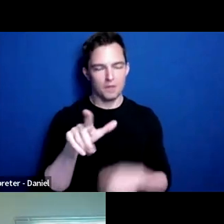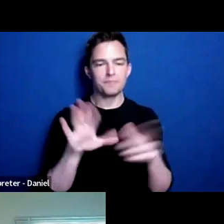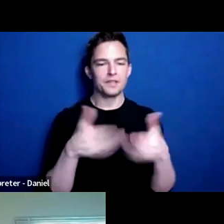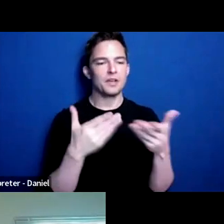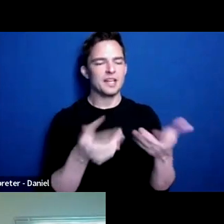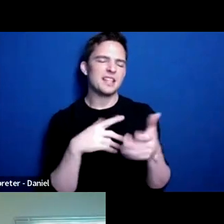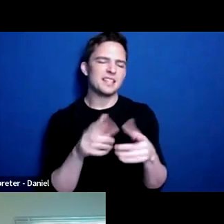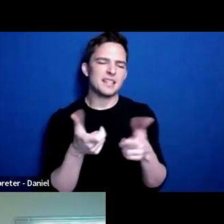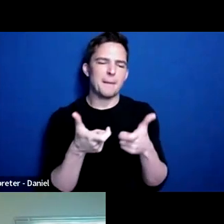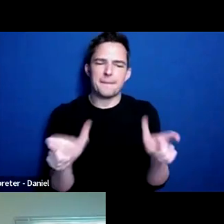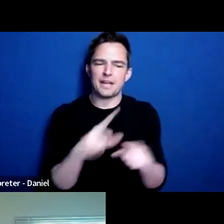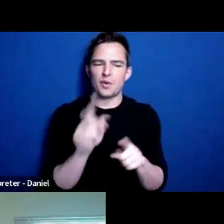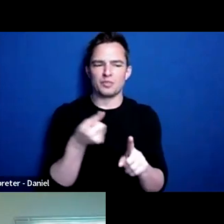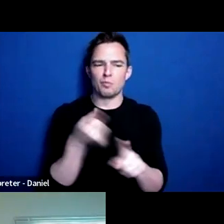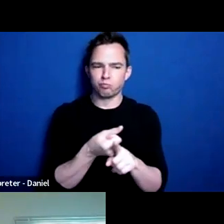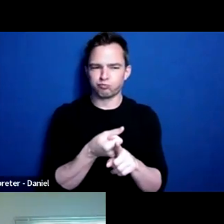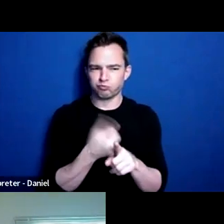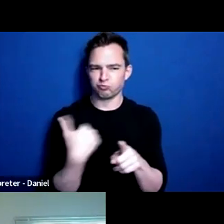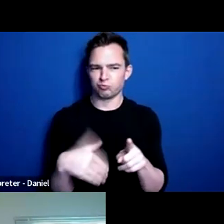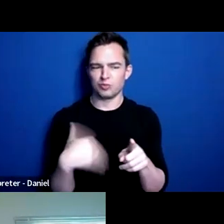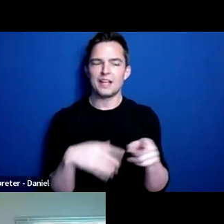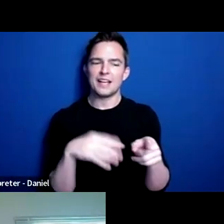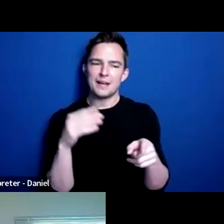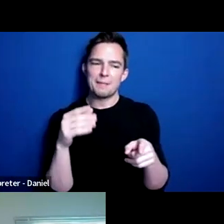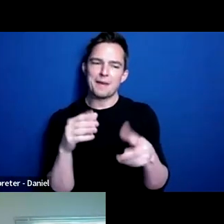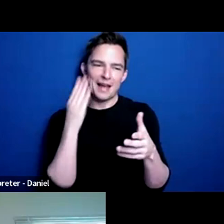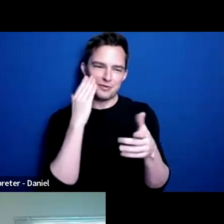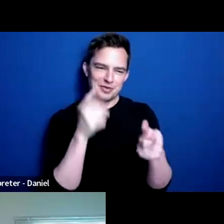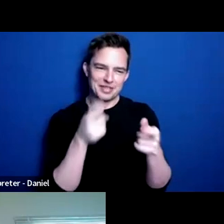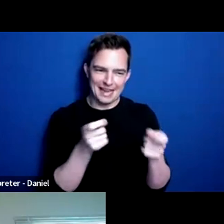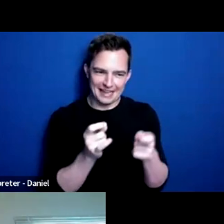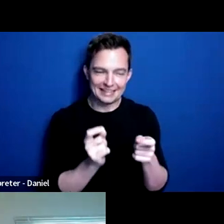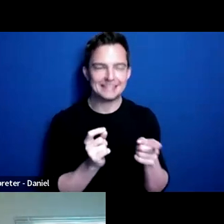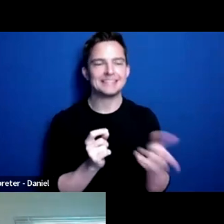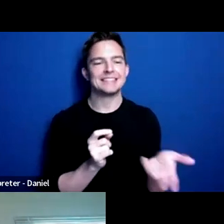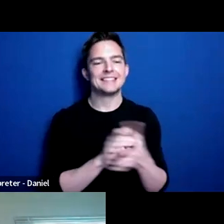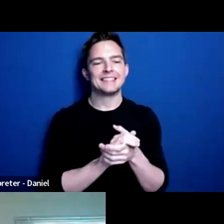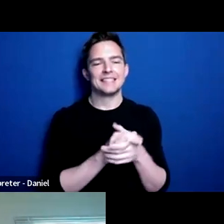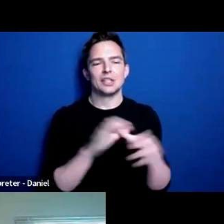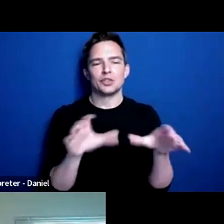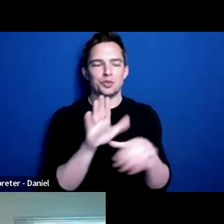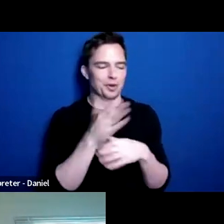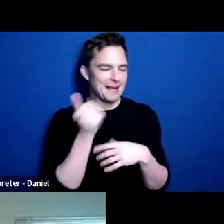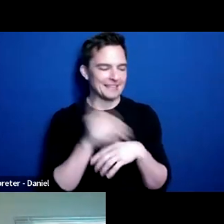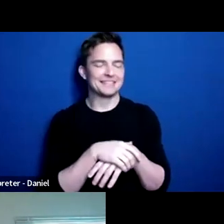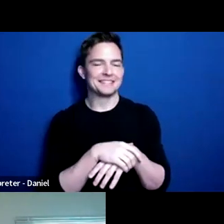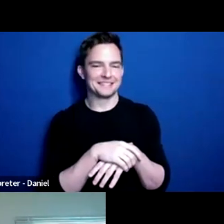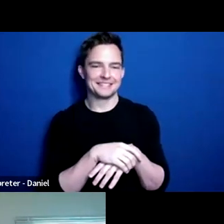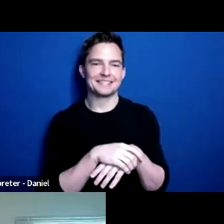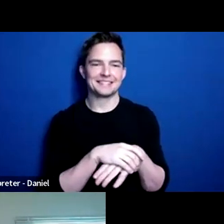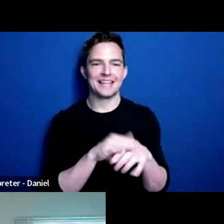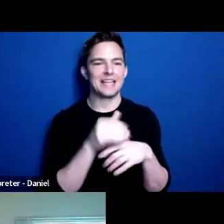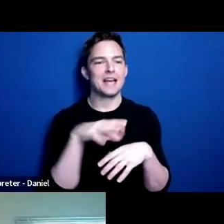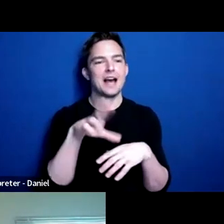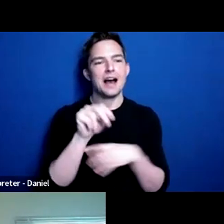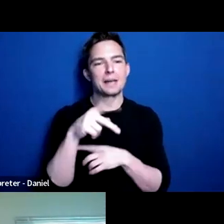power type of question, I believe, but I know you can handle it and do your best in